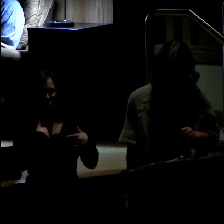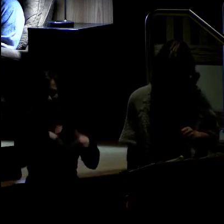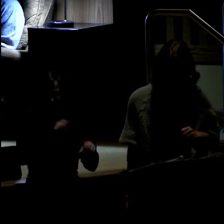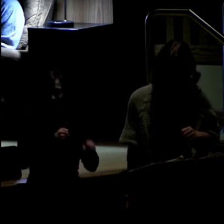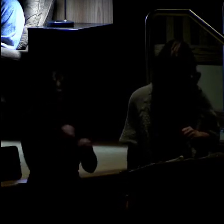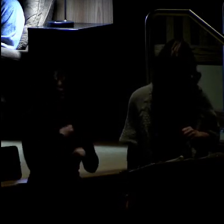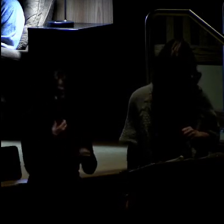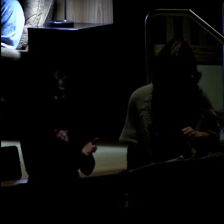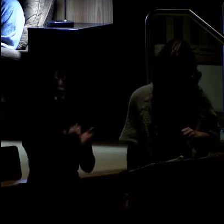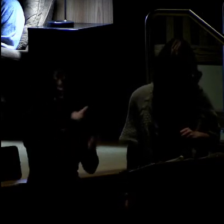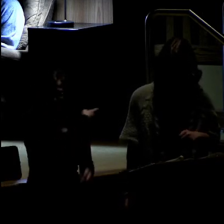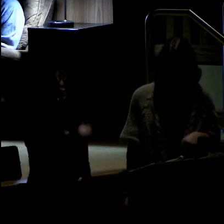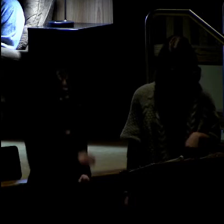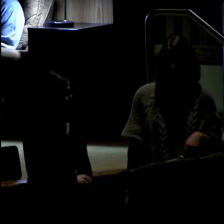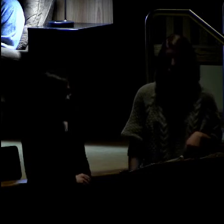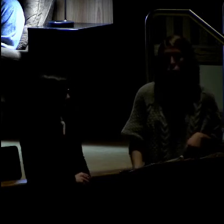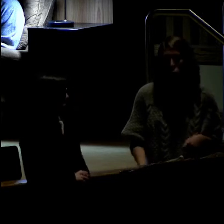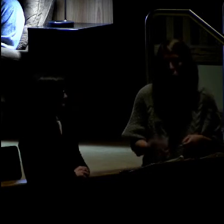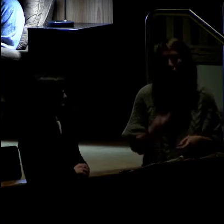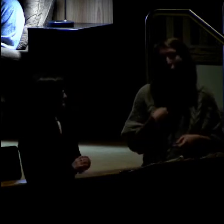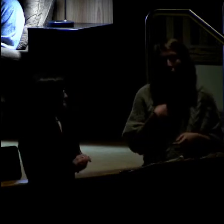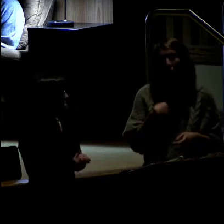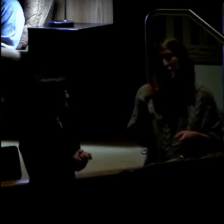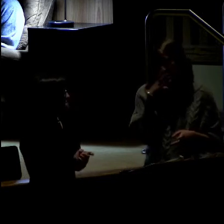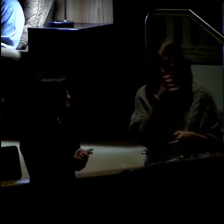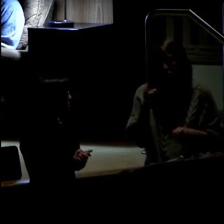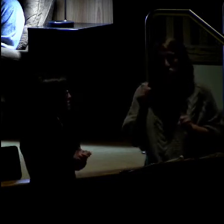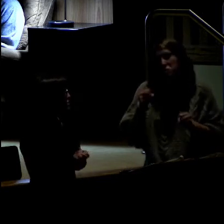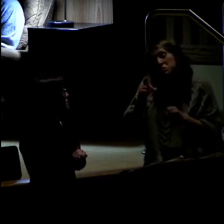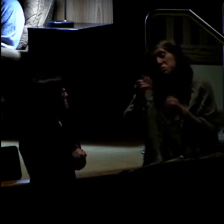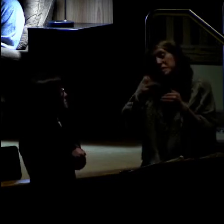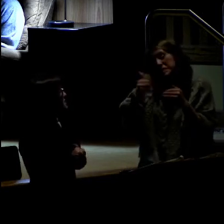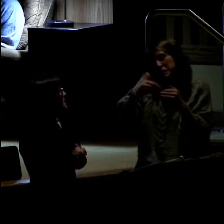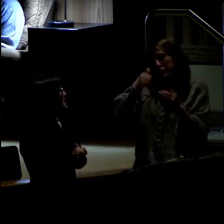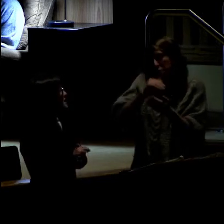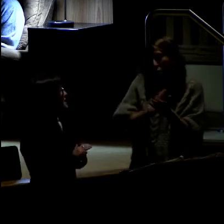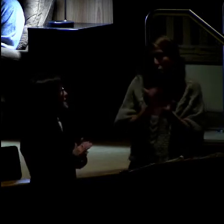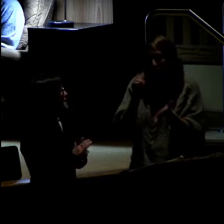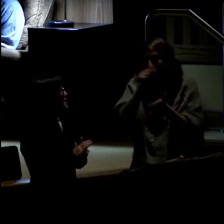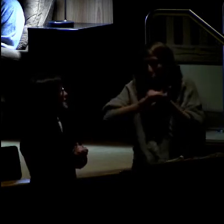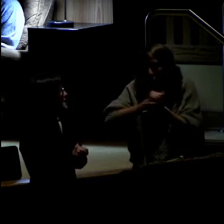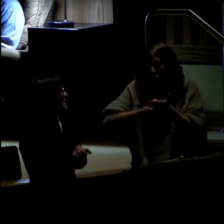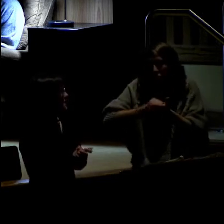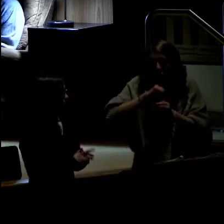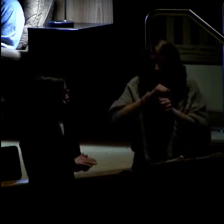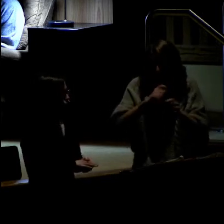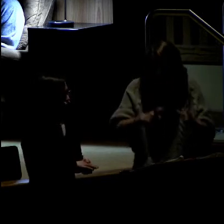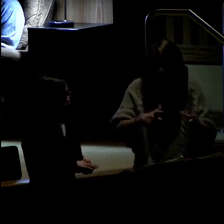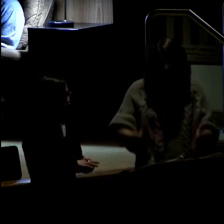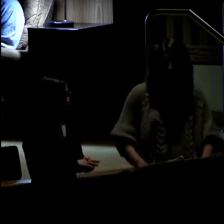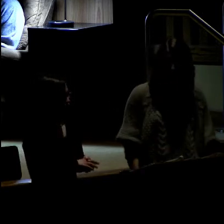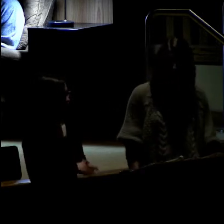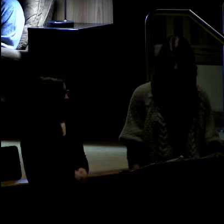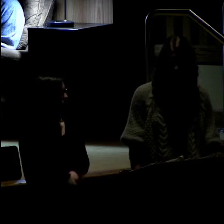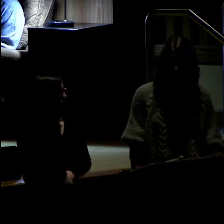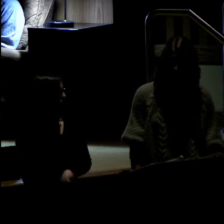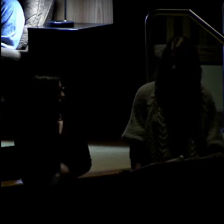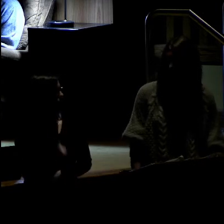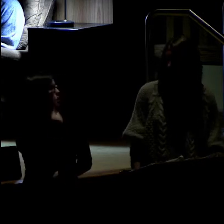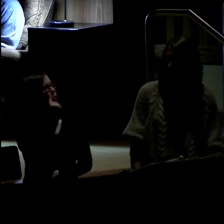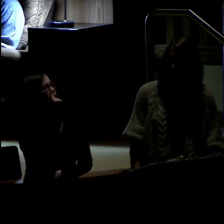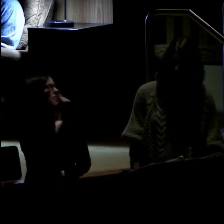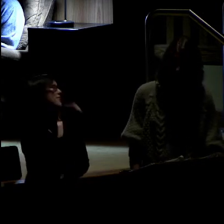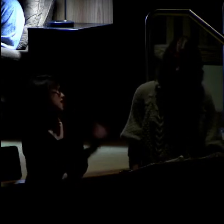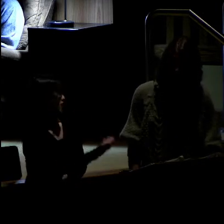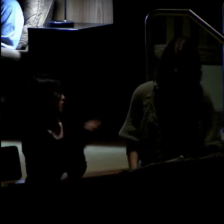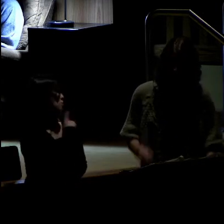Sammy? I suppose you guys could do some of the easy stuff, like washing dishes and cleaning up. Why, thank you, Your Majesty. What